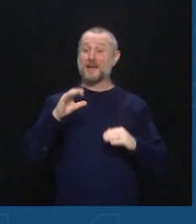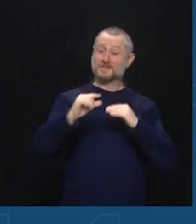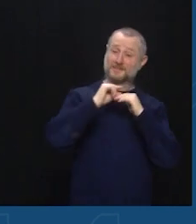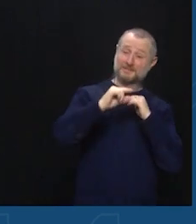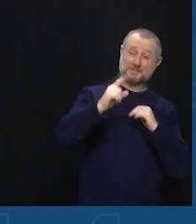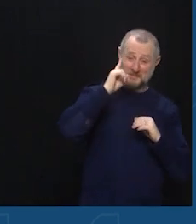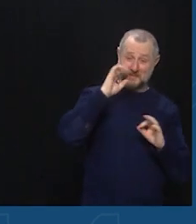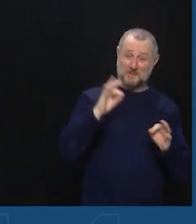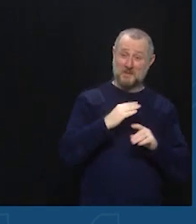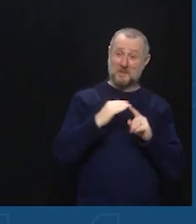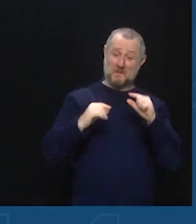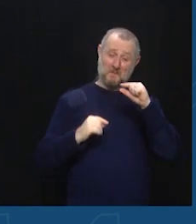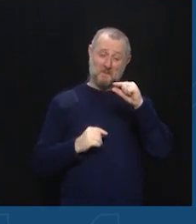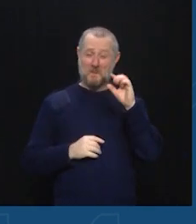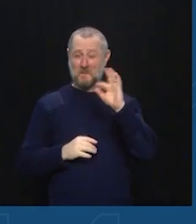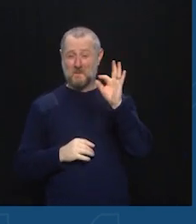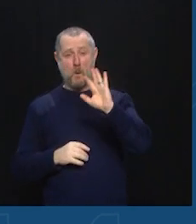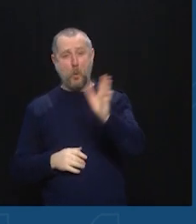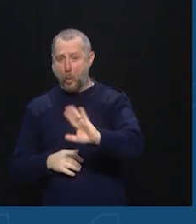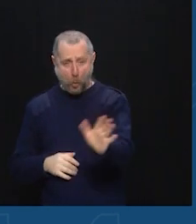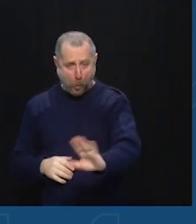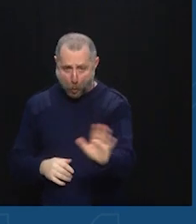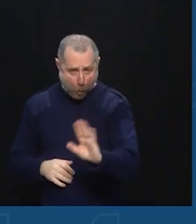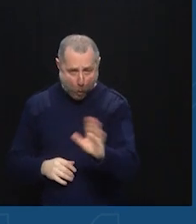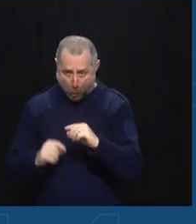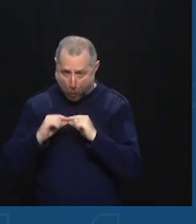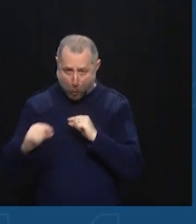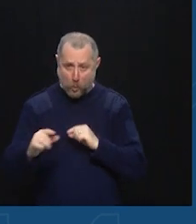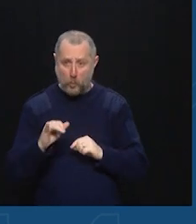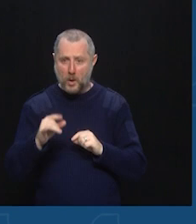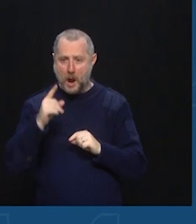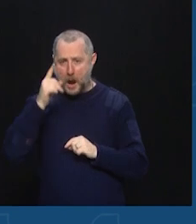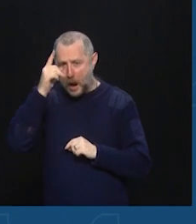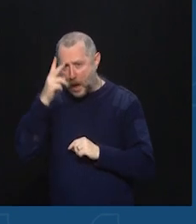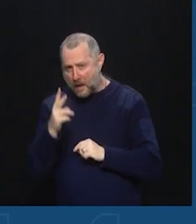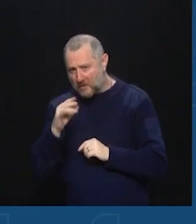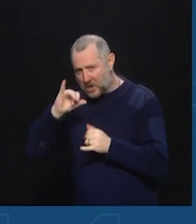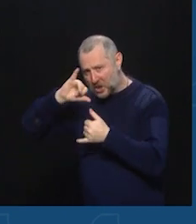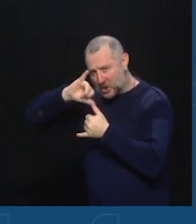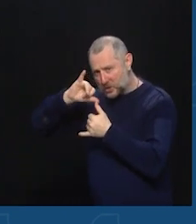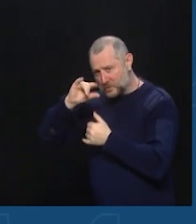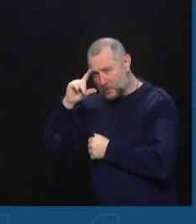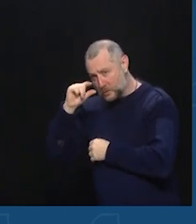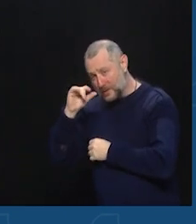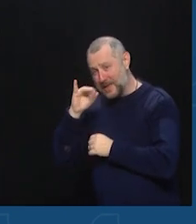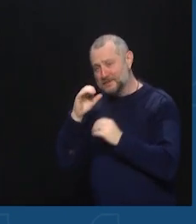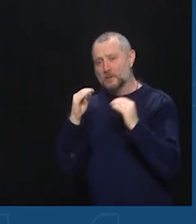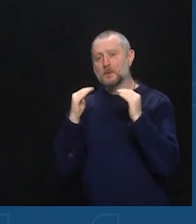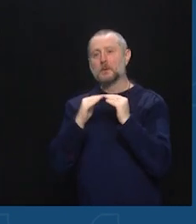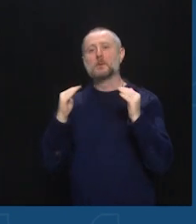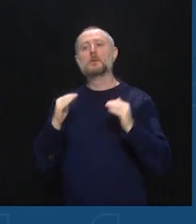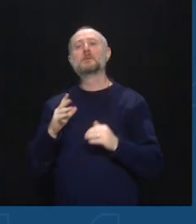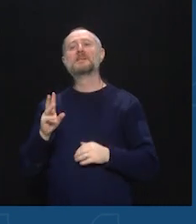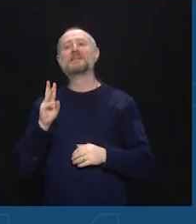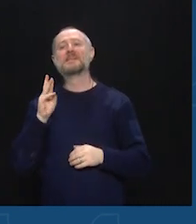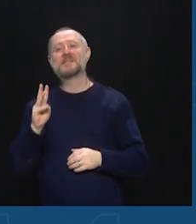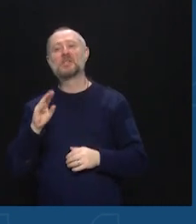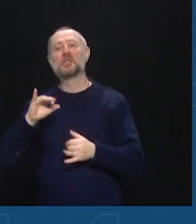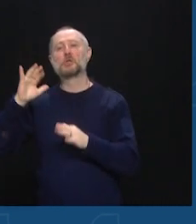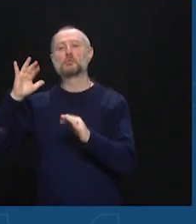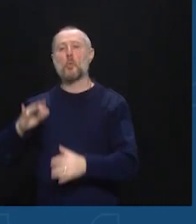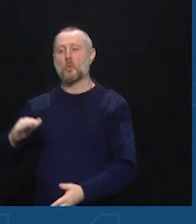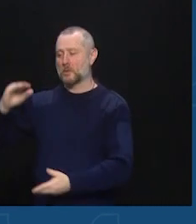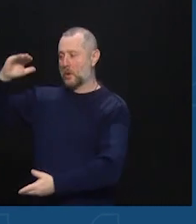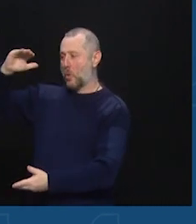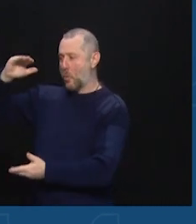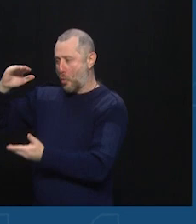like that much. A half an inch of ice would be a half a foot of snow. And so that is the amount of liquid volume we